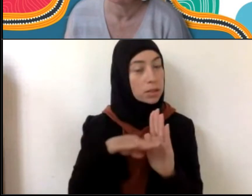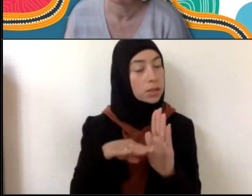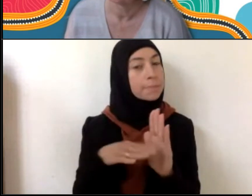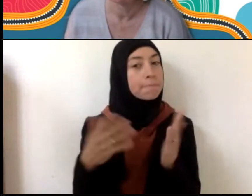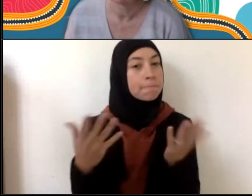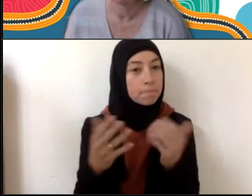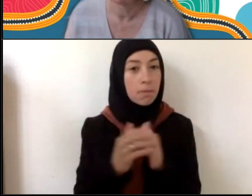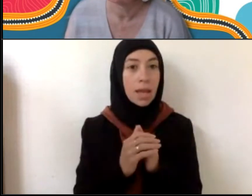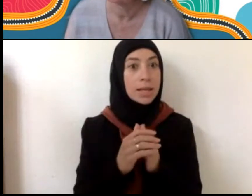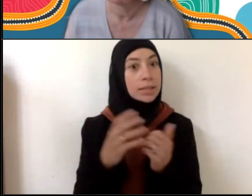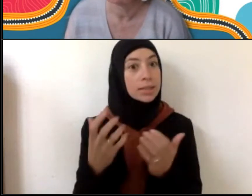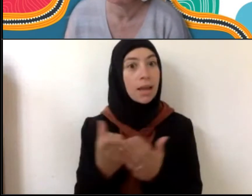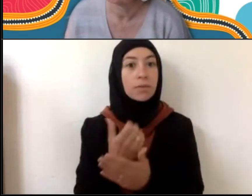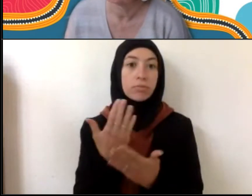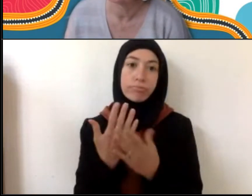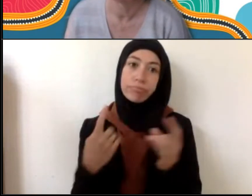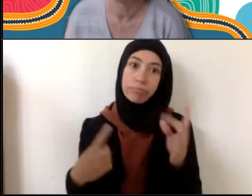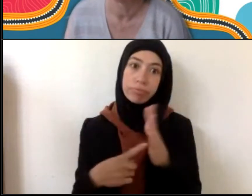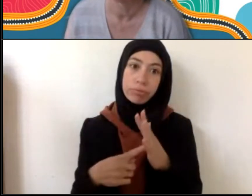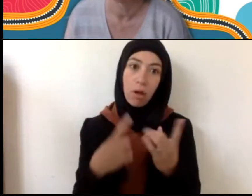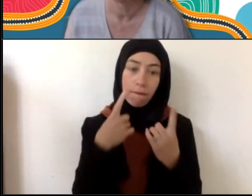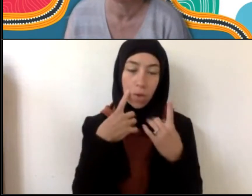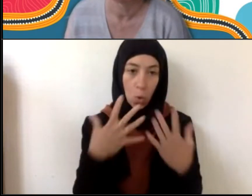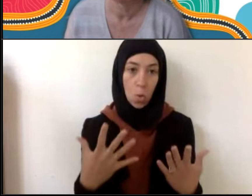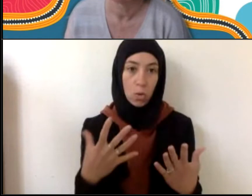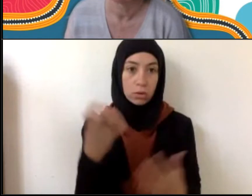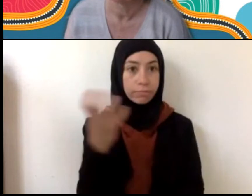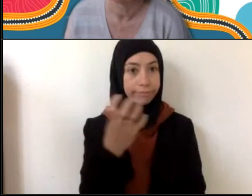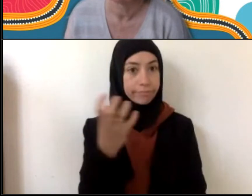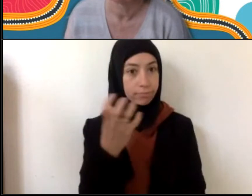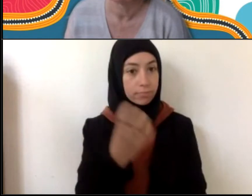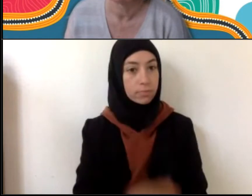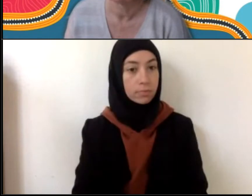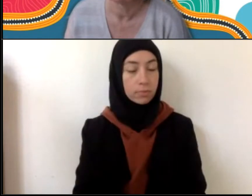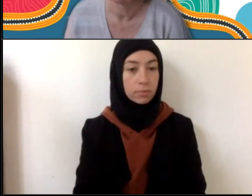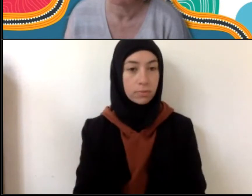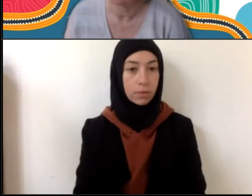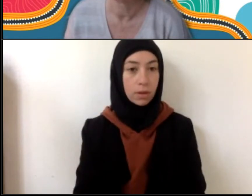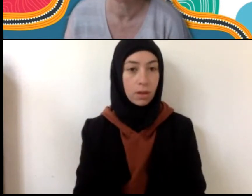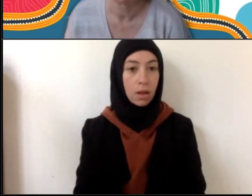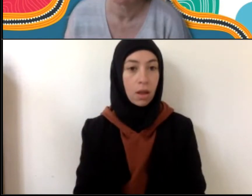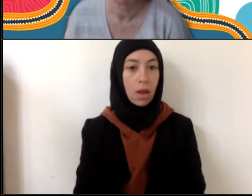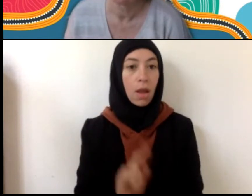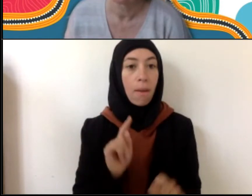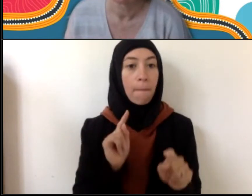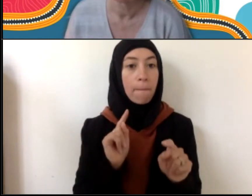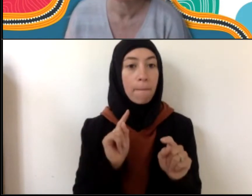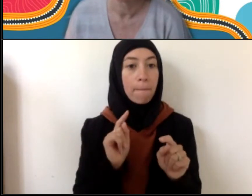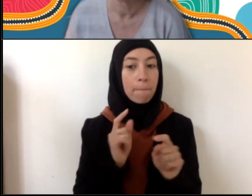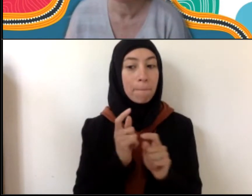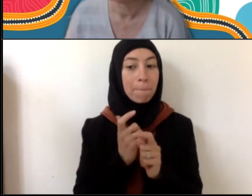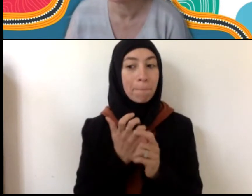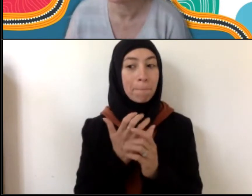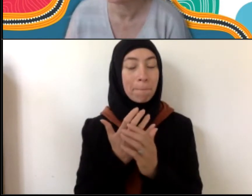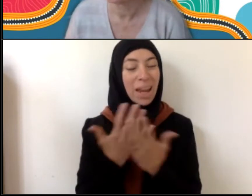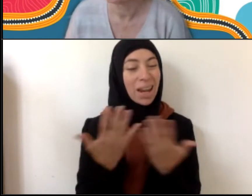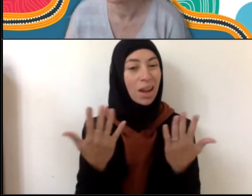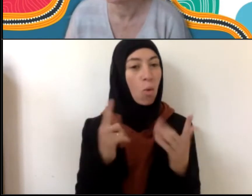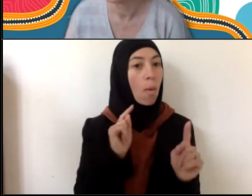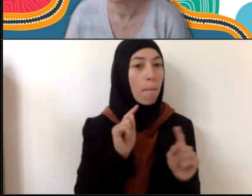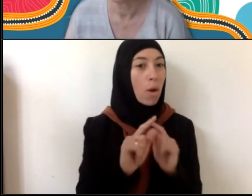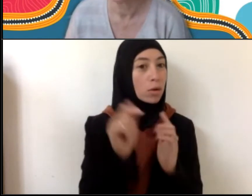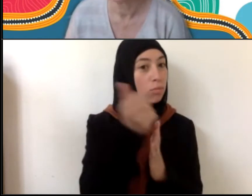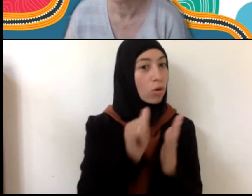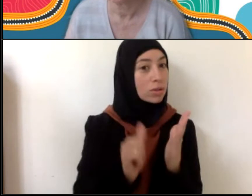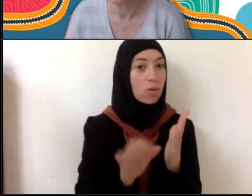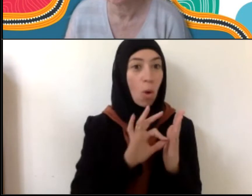is a really key concern at Sydney Metro, and many of the artworks, not all of them for this line, will be